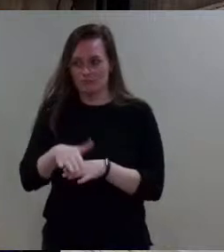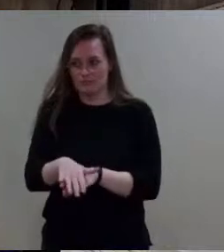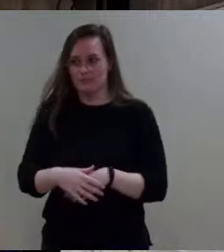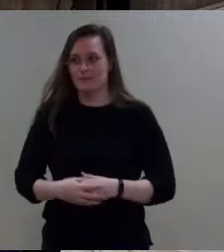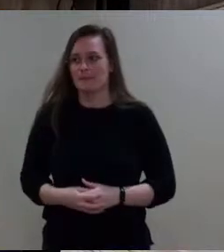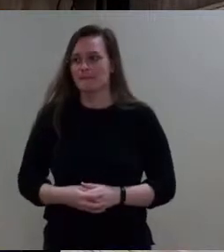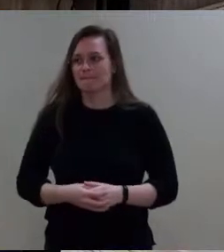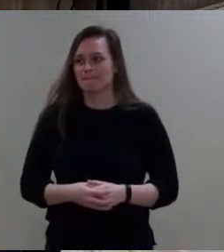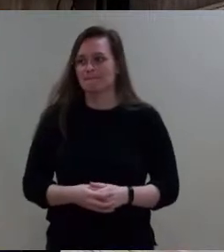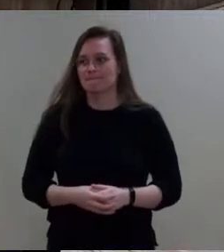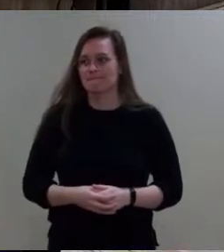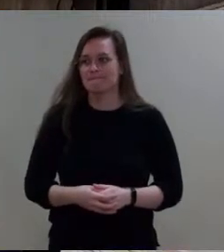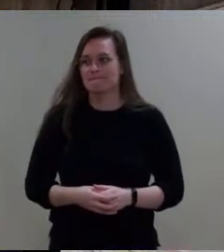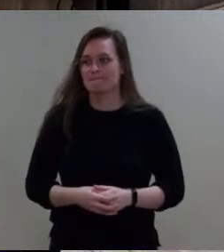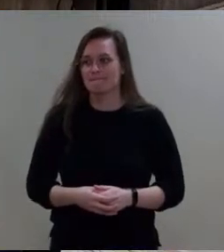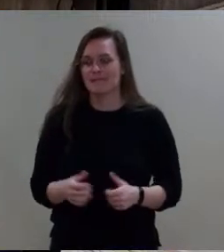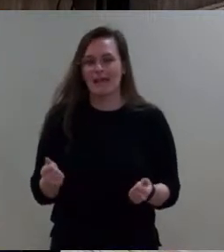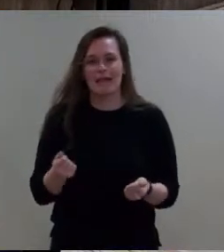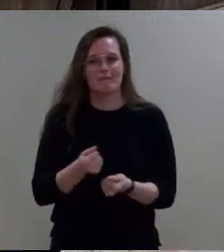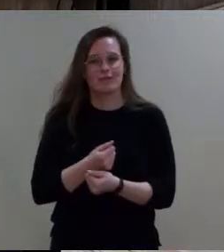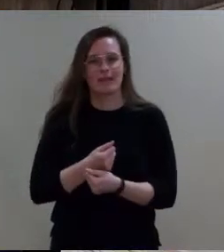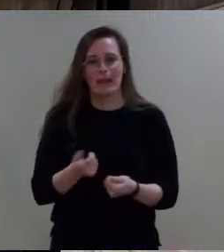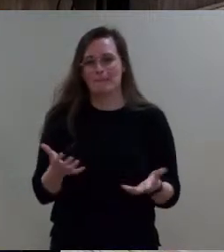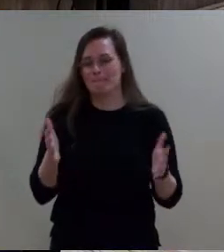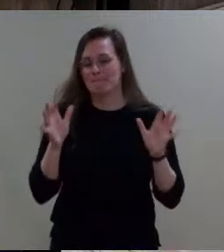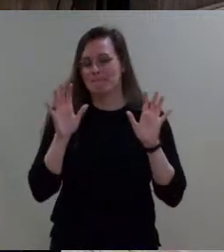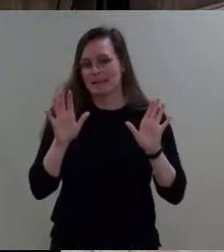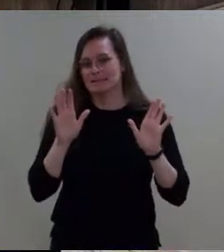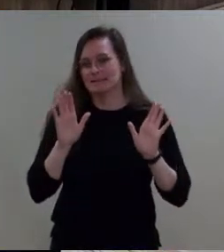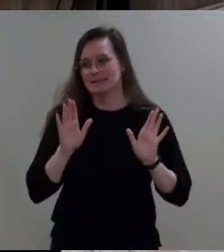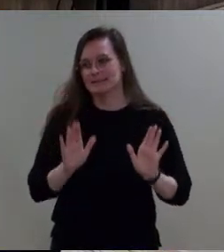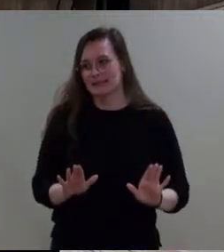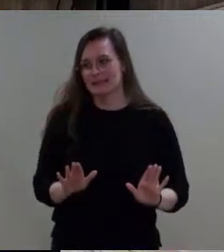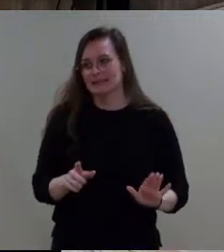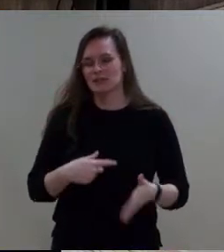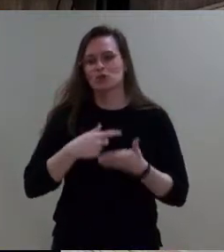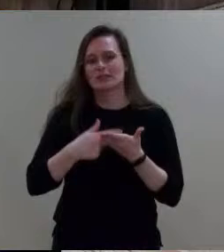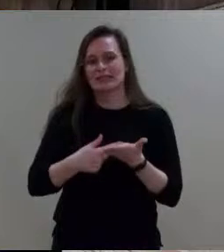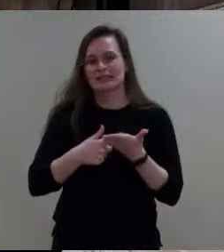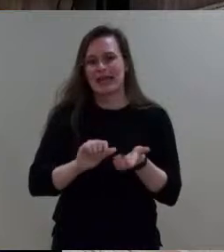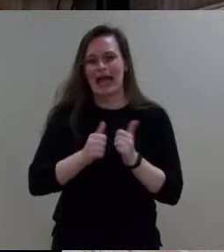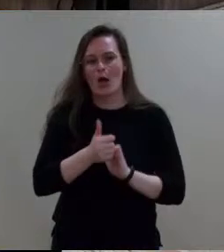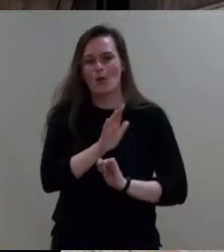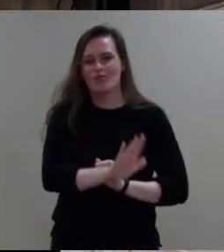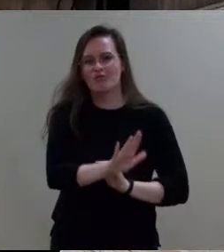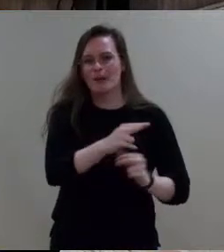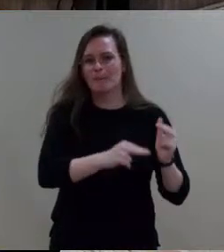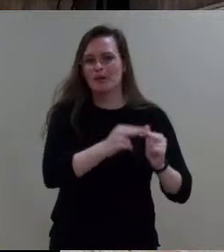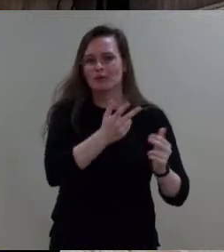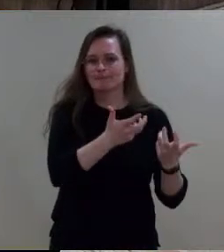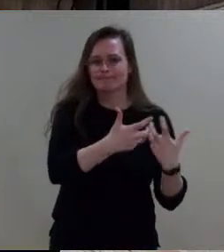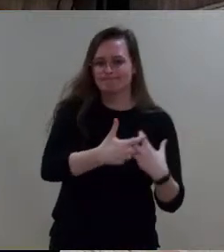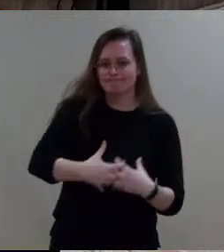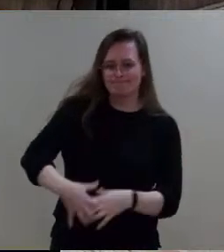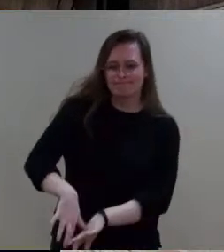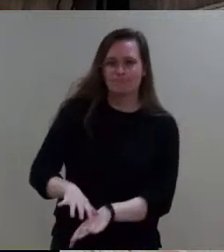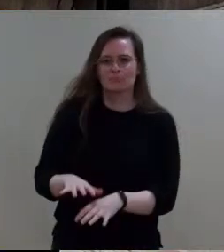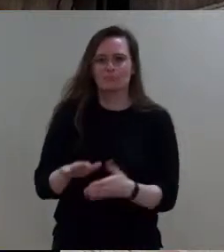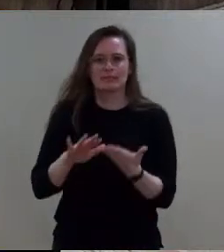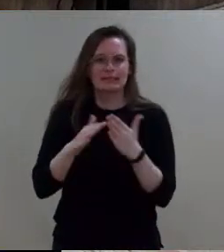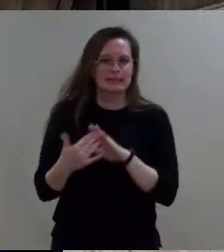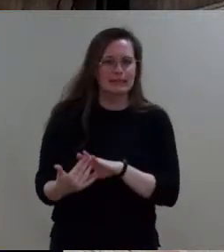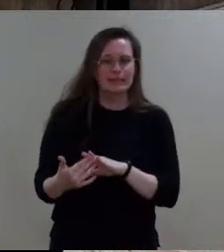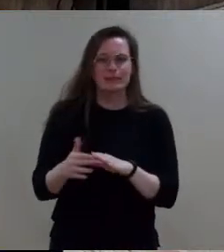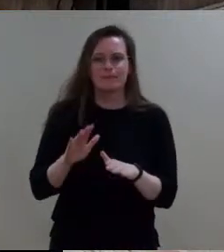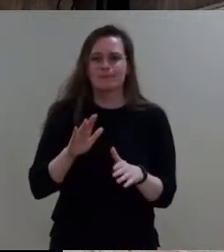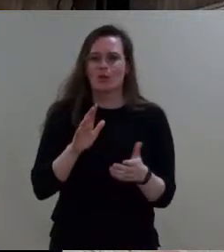the booked spaces into how they incorporated their buildings into the city. The accommodation, I mean, they were all comfortable.